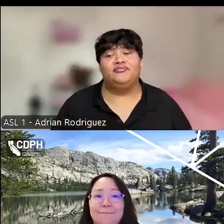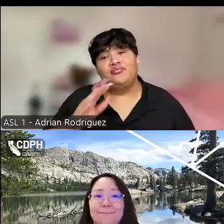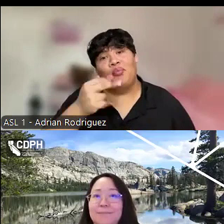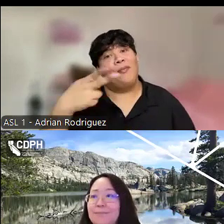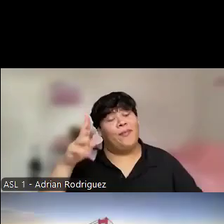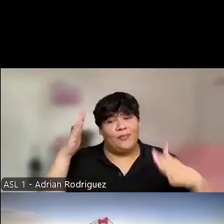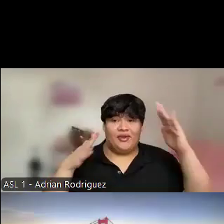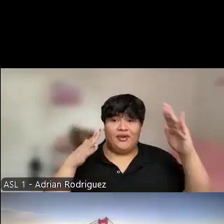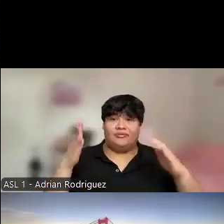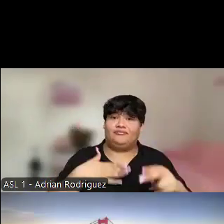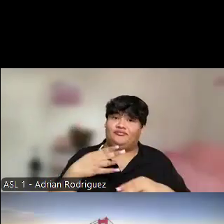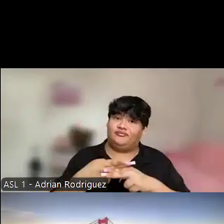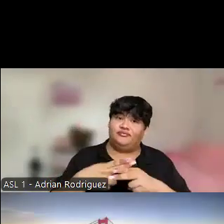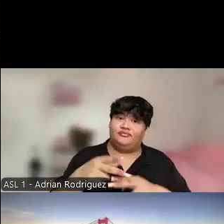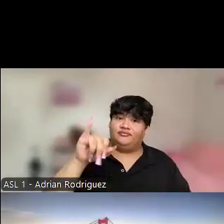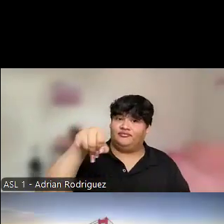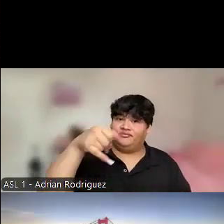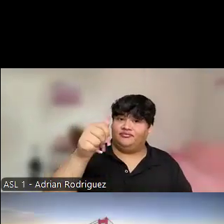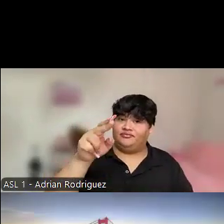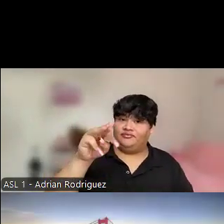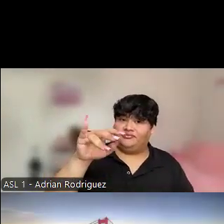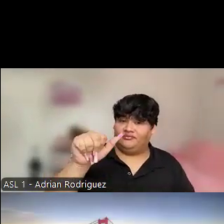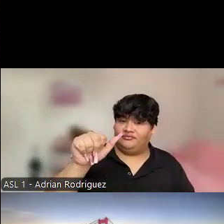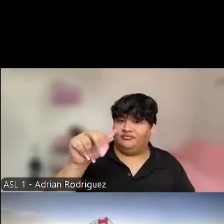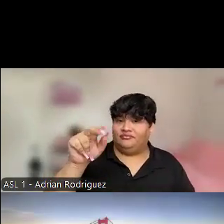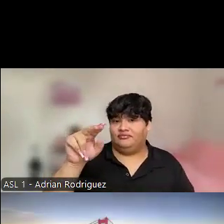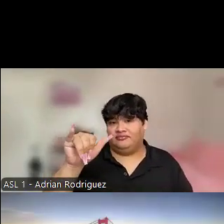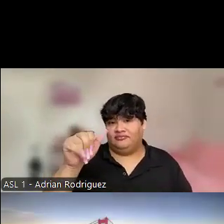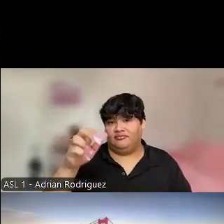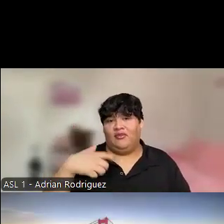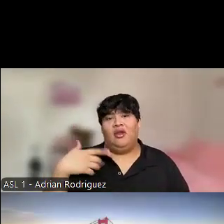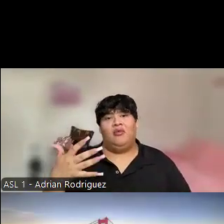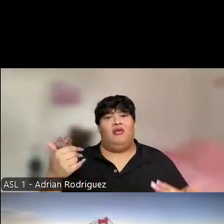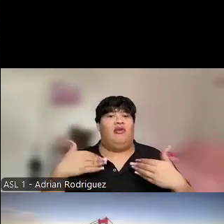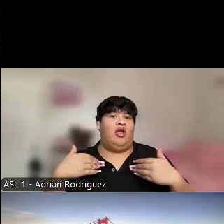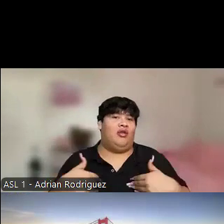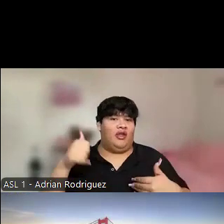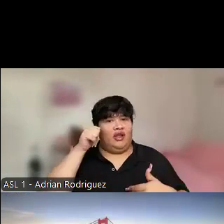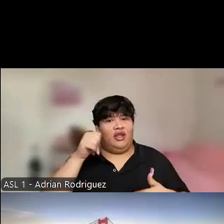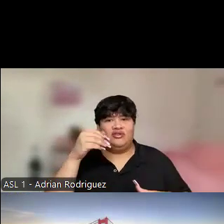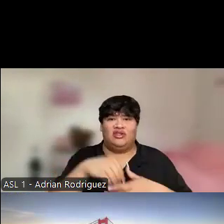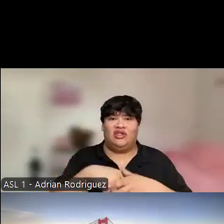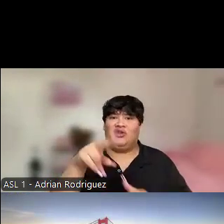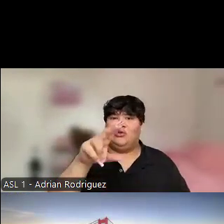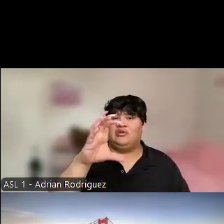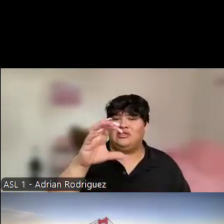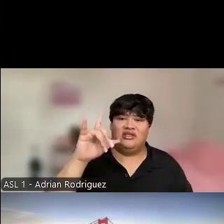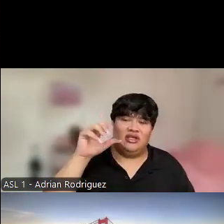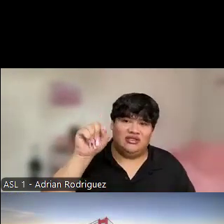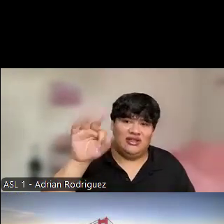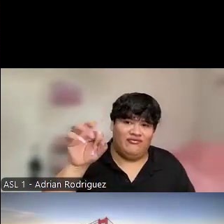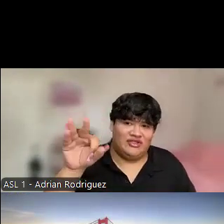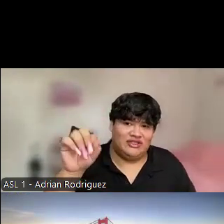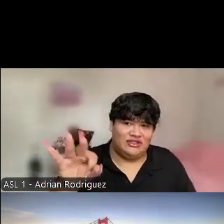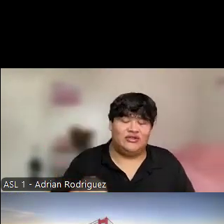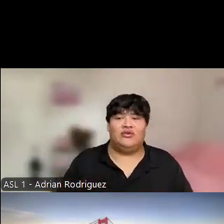my name is Jarman Ye. I am faculty at the Institute for Health and Aging at UC San Francisco, and just truly a privilege